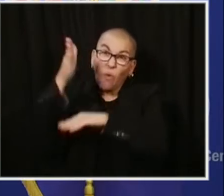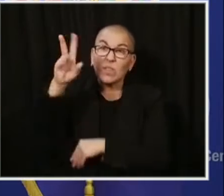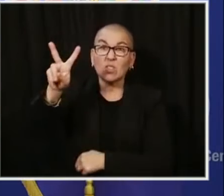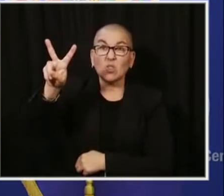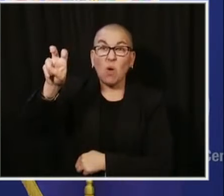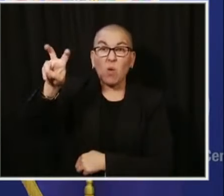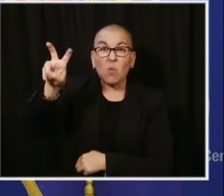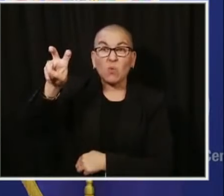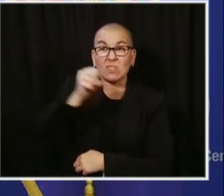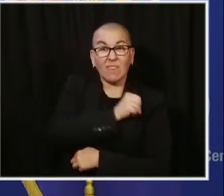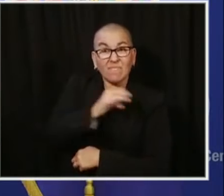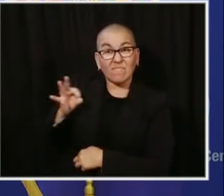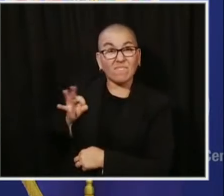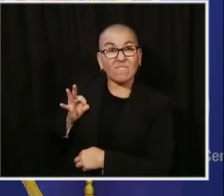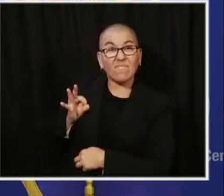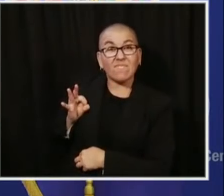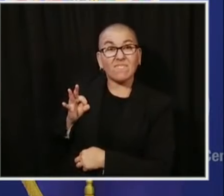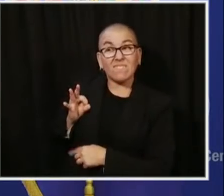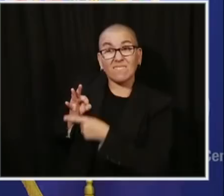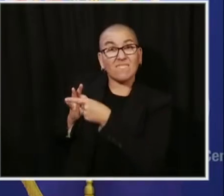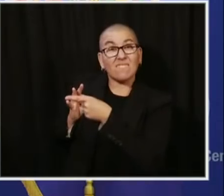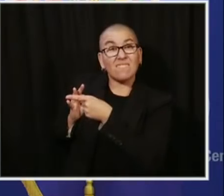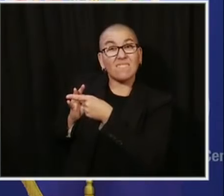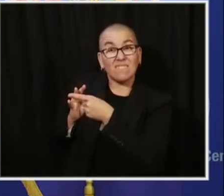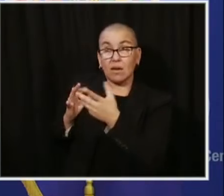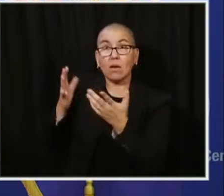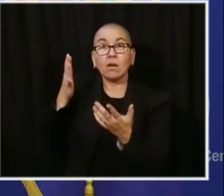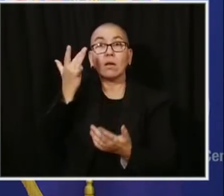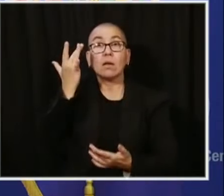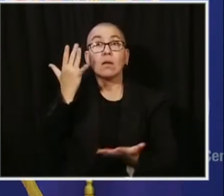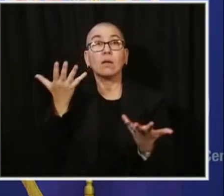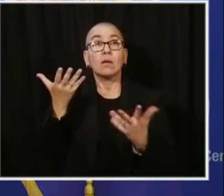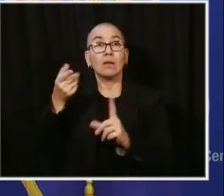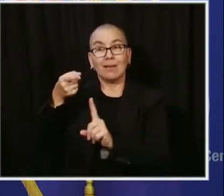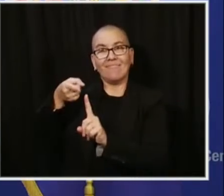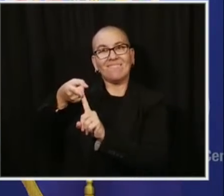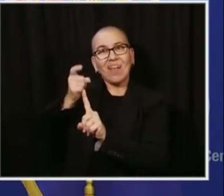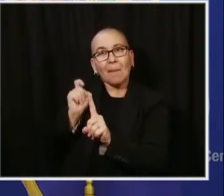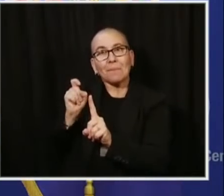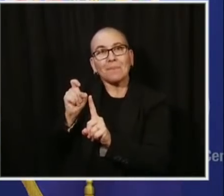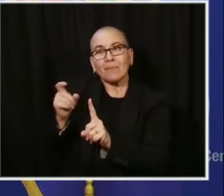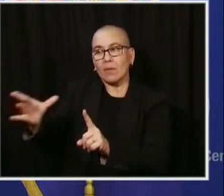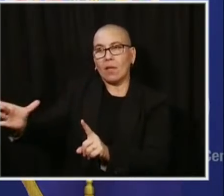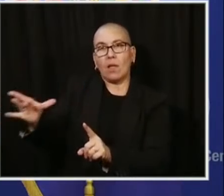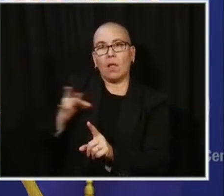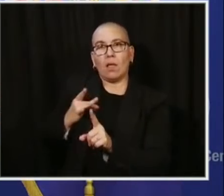out, the vast majority because of a COVID exposure in the community.